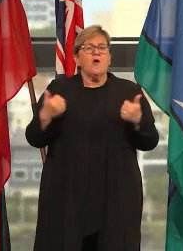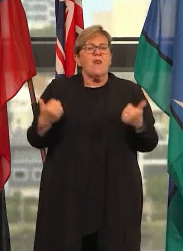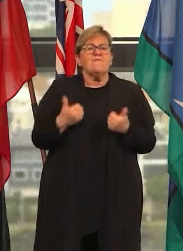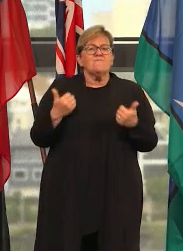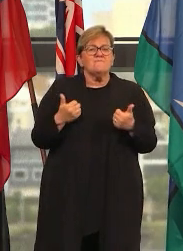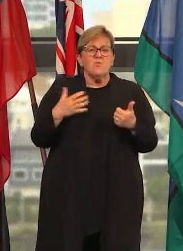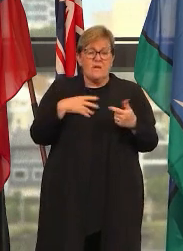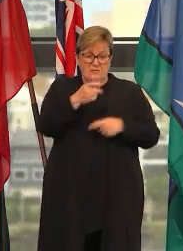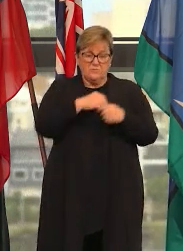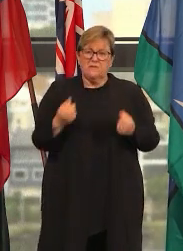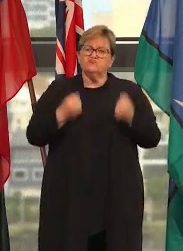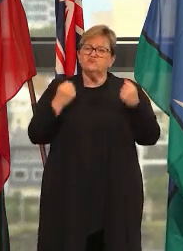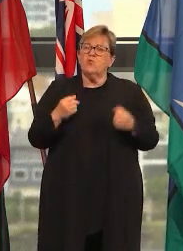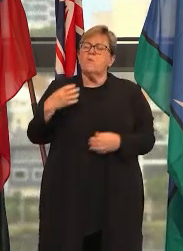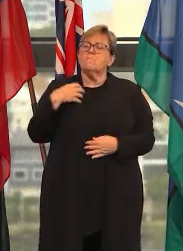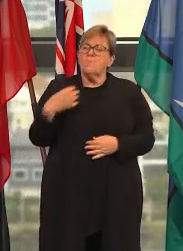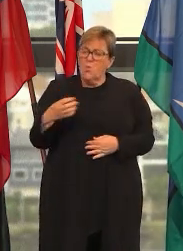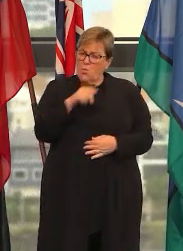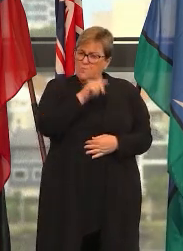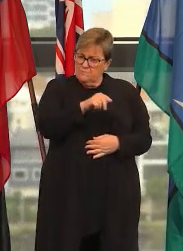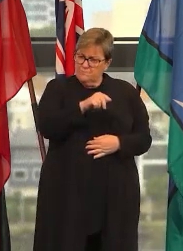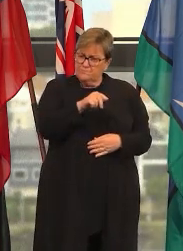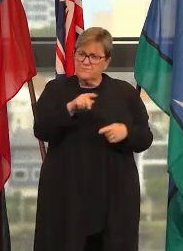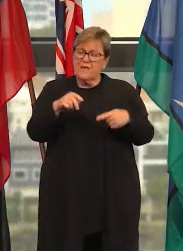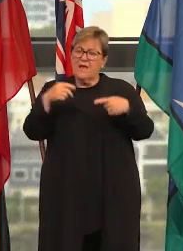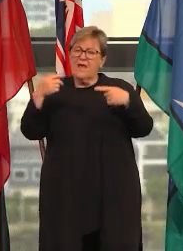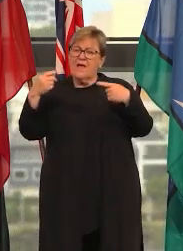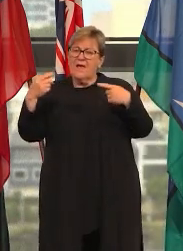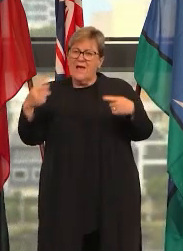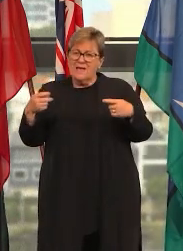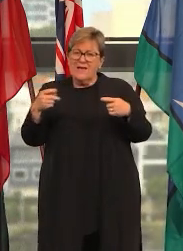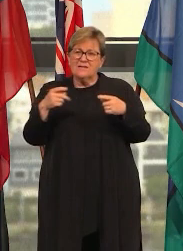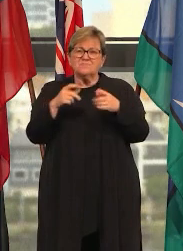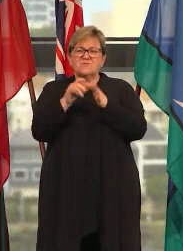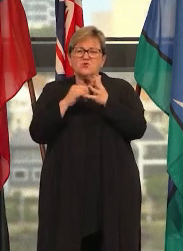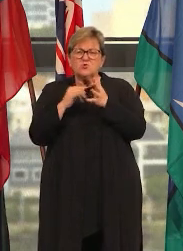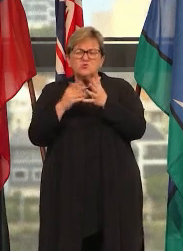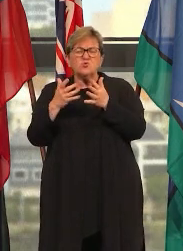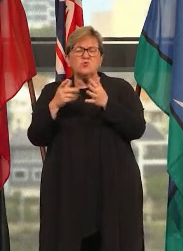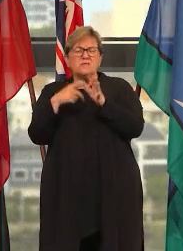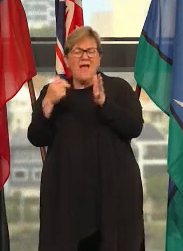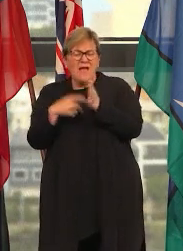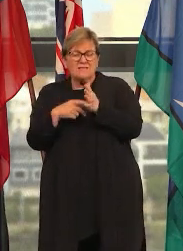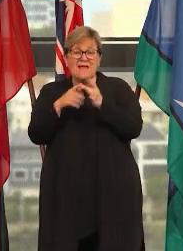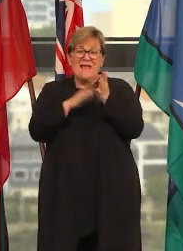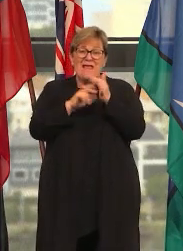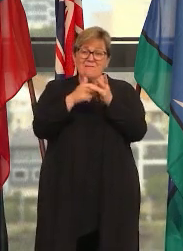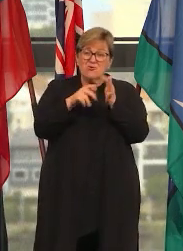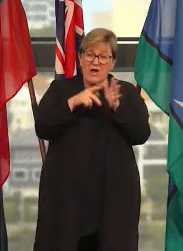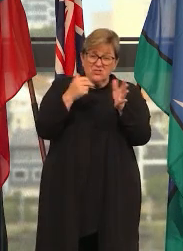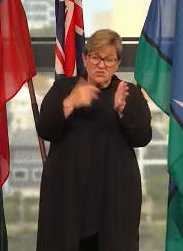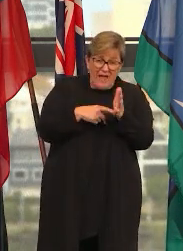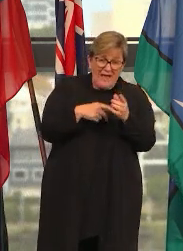of those Commonwealth Acts discriminate against people with disability. So I think we've got a long way to